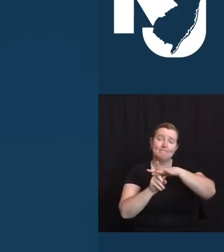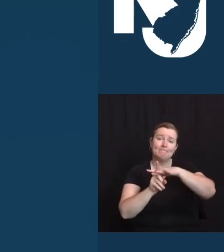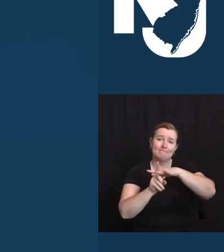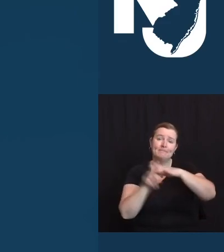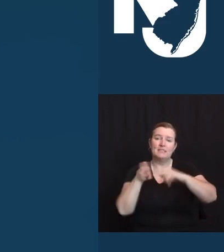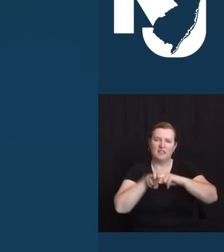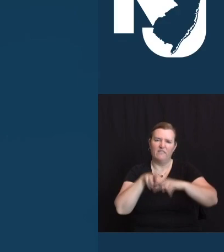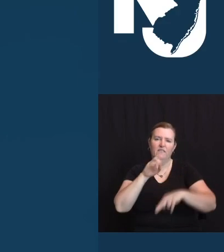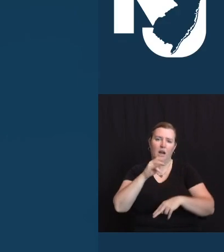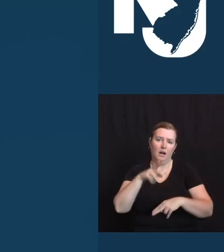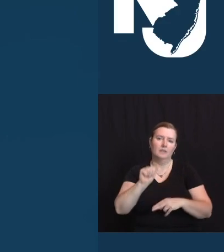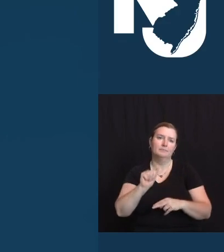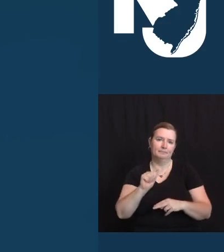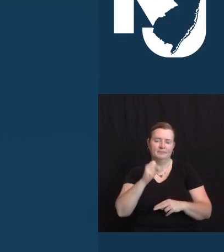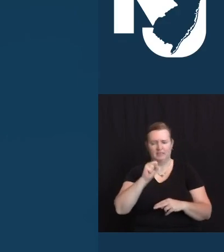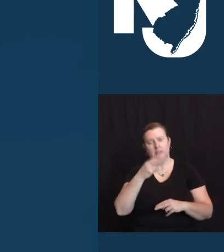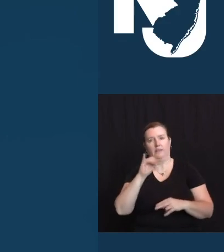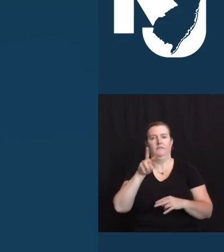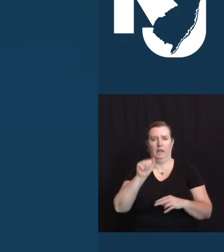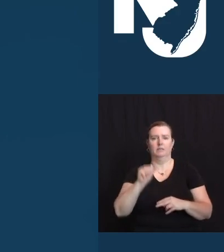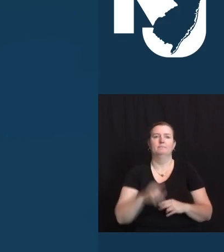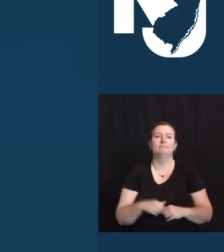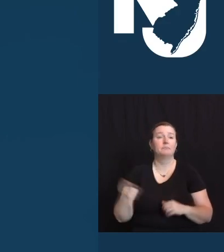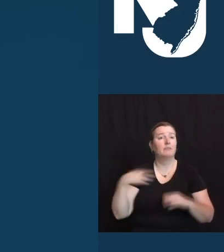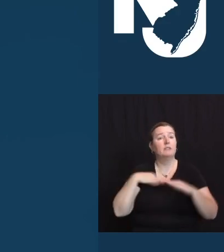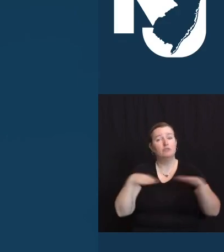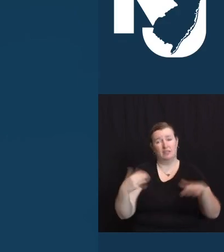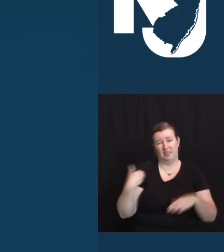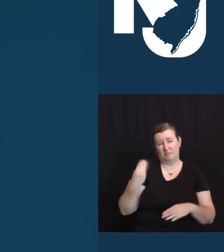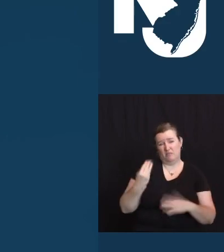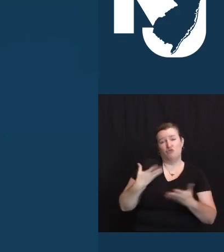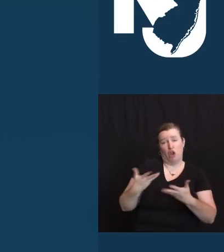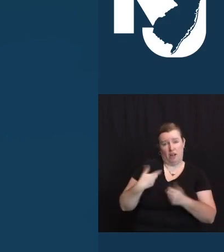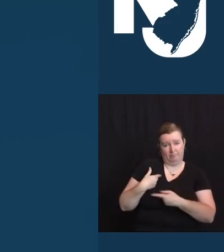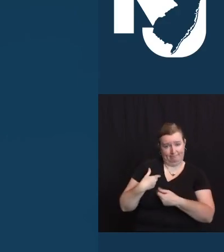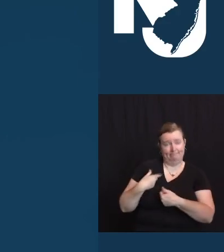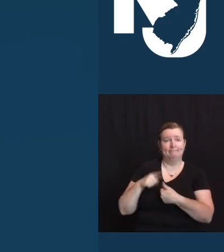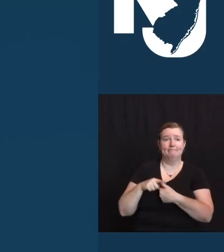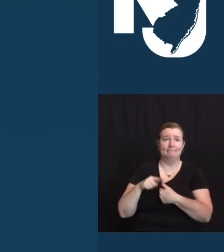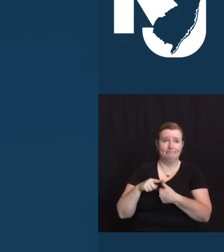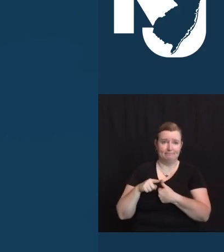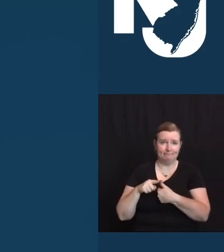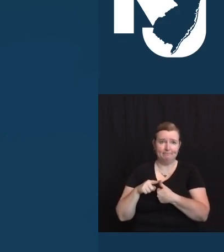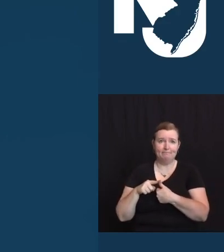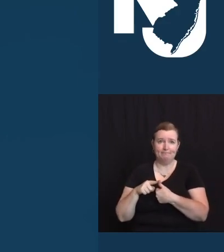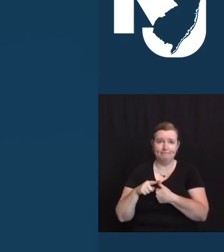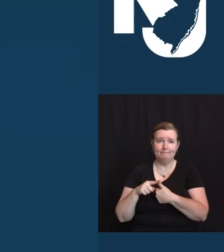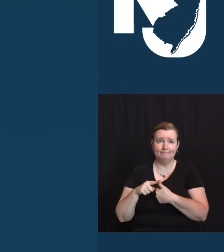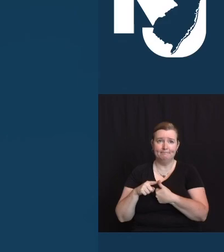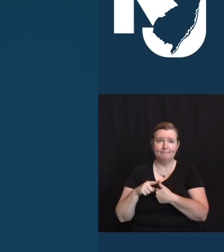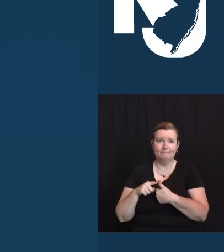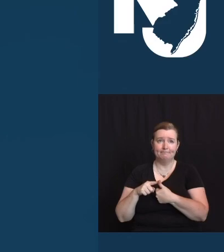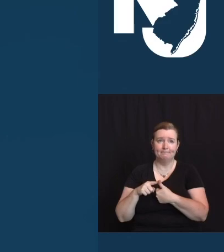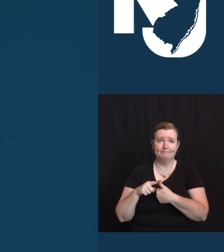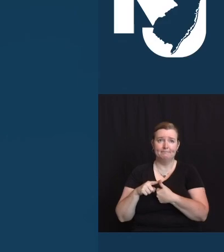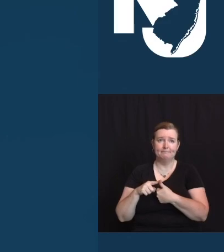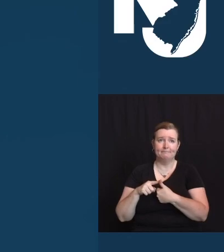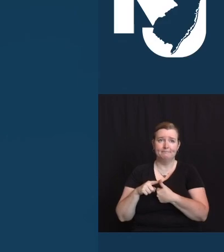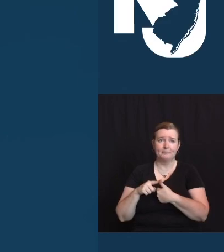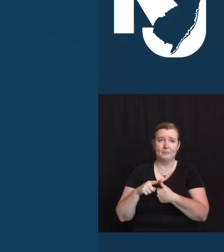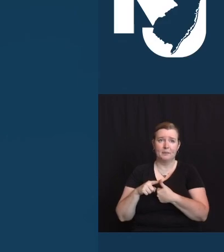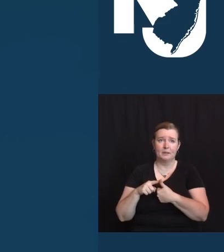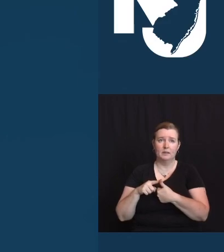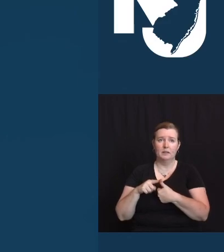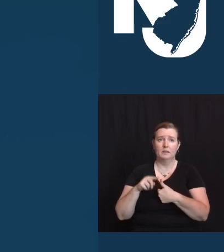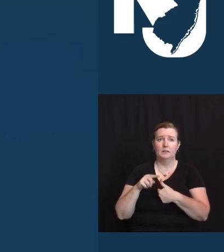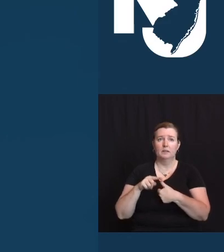honor of speaking with each of them on Monday. And Jason's husband, Kelly, along with their grandson, Jesse. And